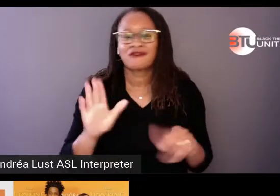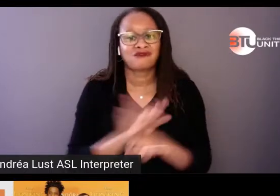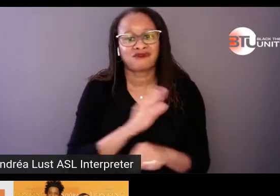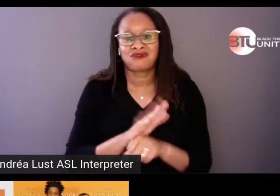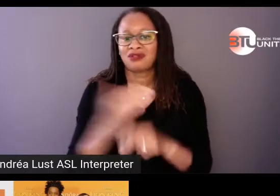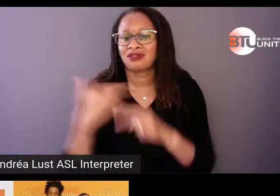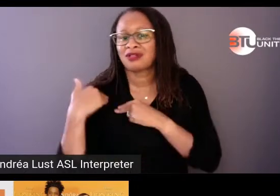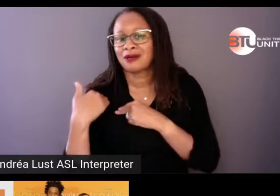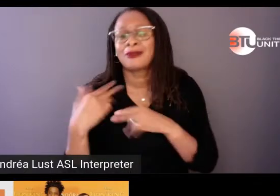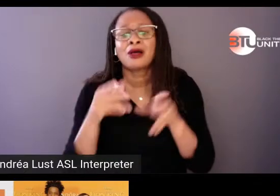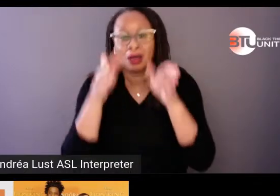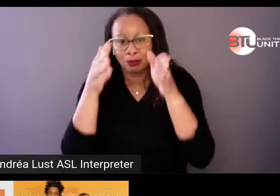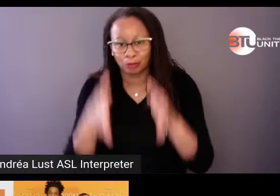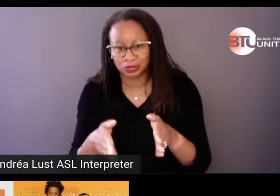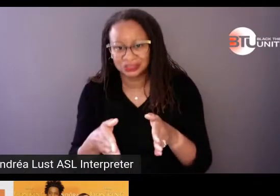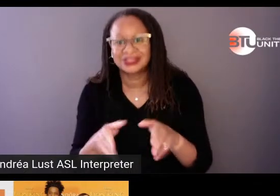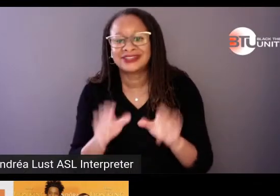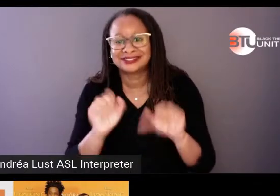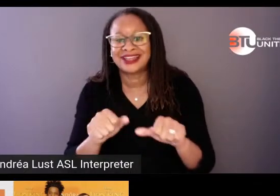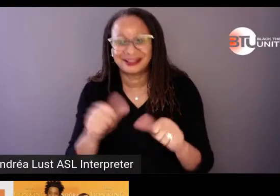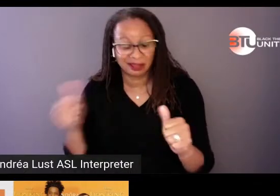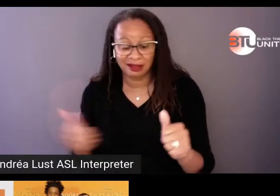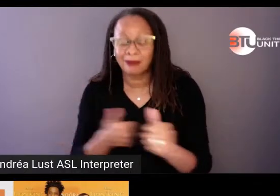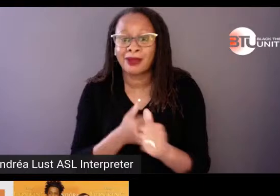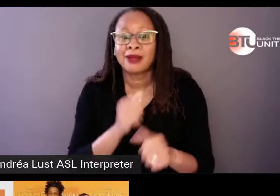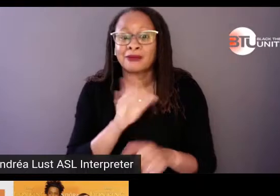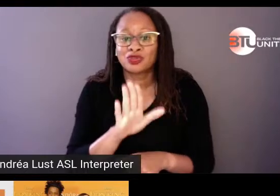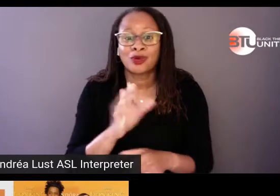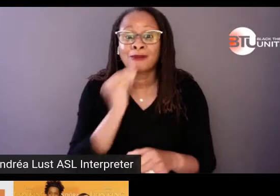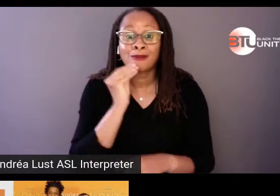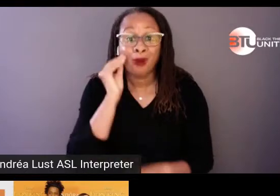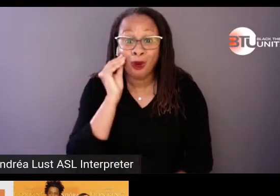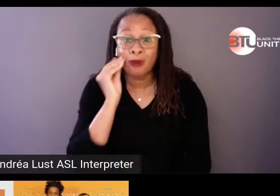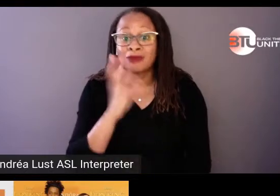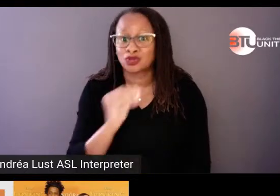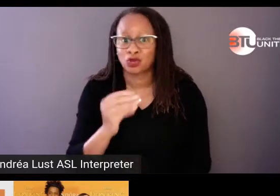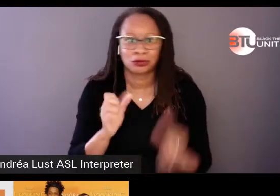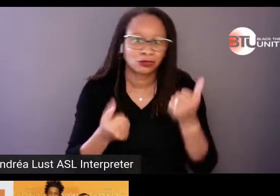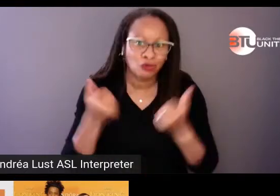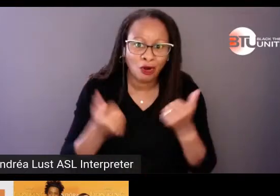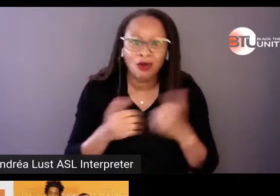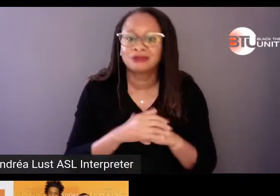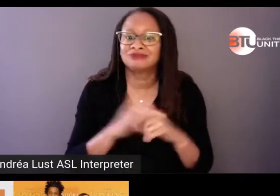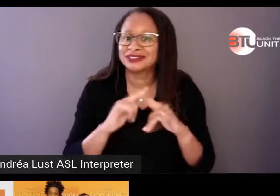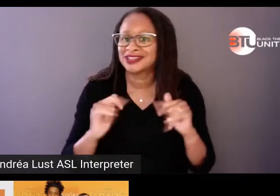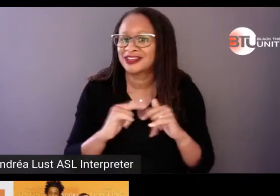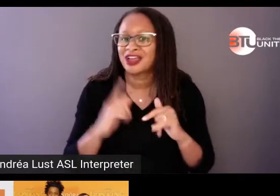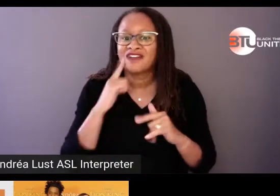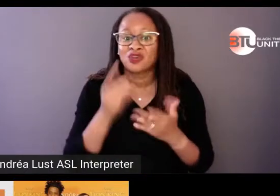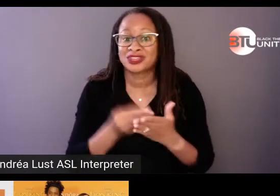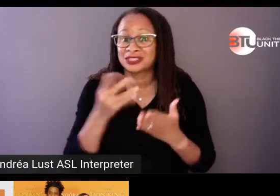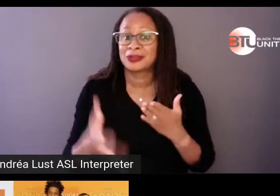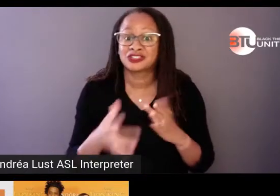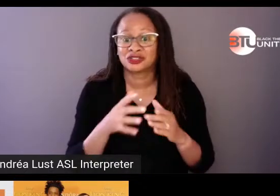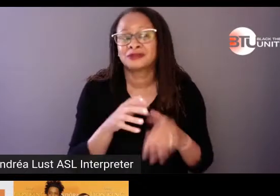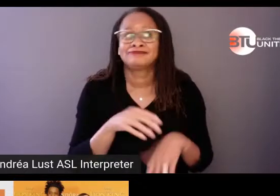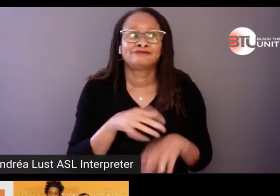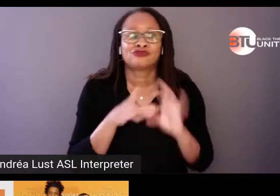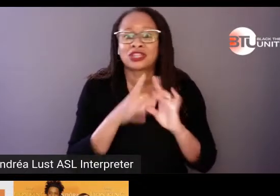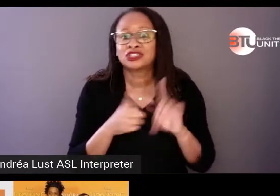liable personally, and you know they could come after your personal home, etc., for the expenses related to that failed